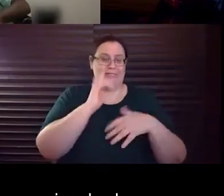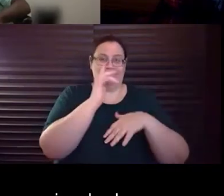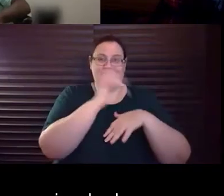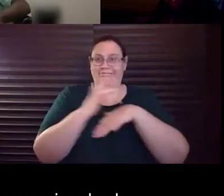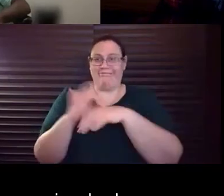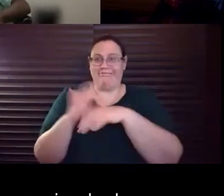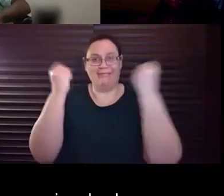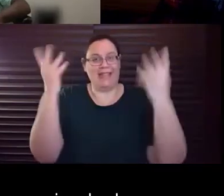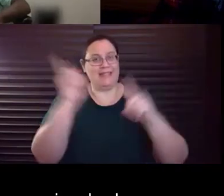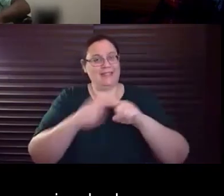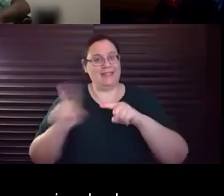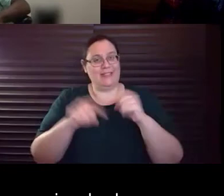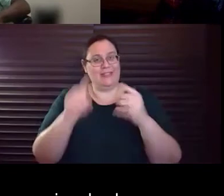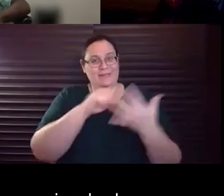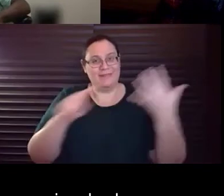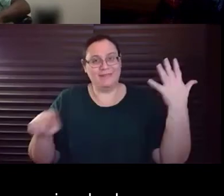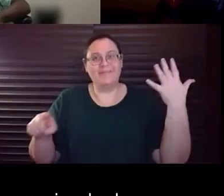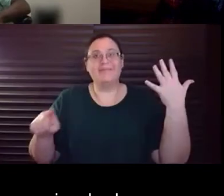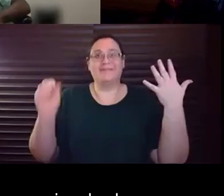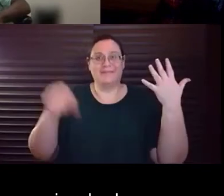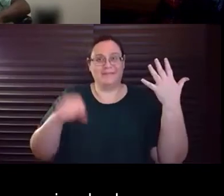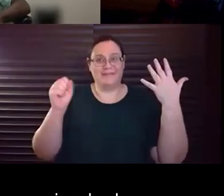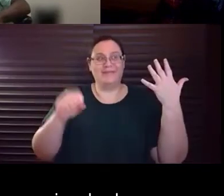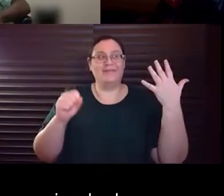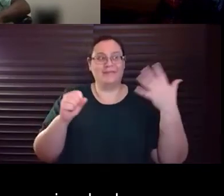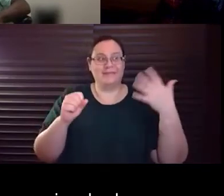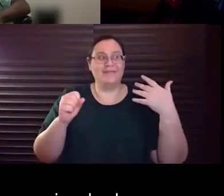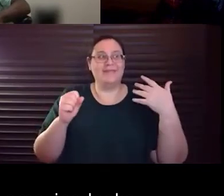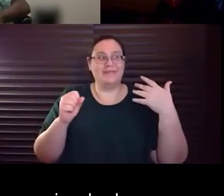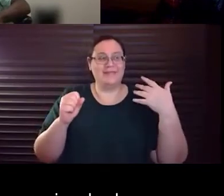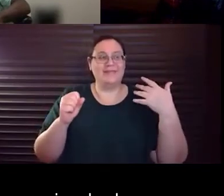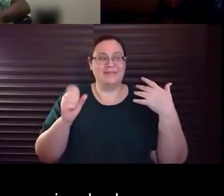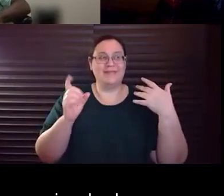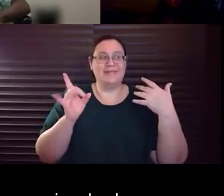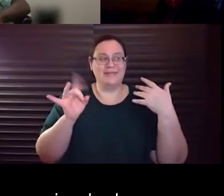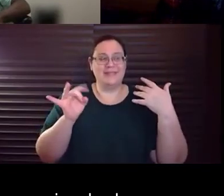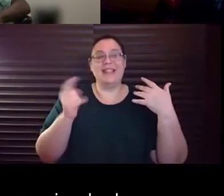yeah. I did a little bit of